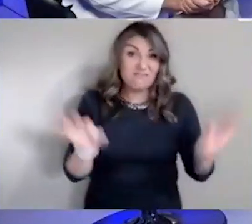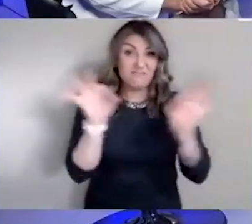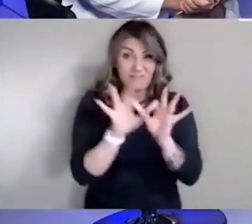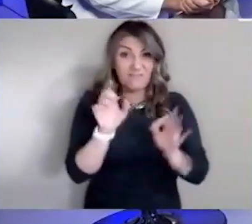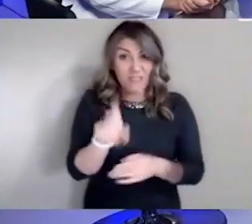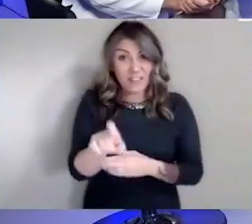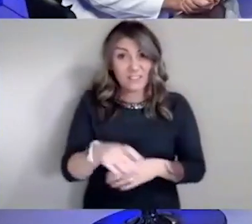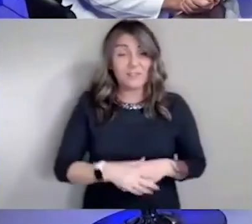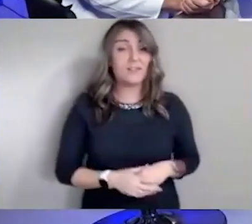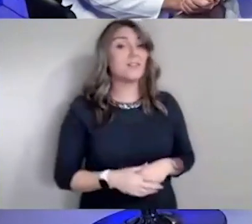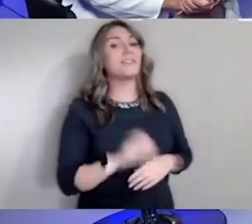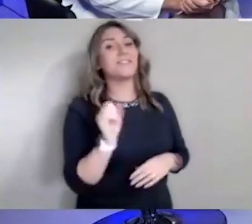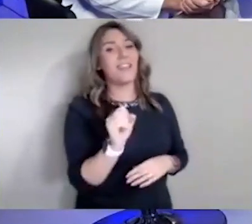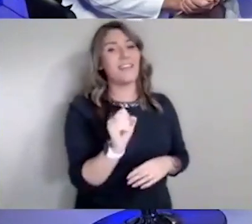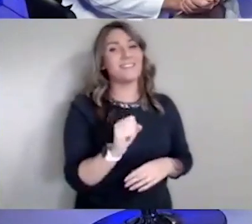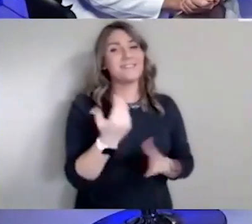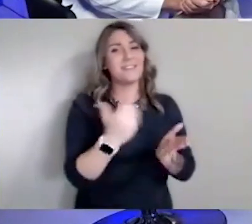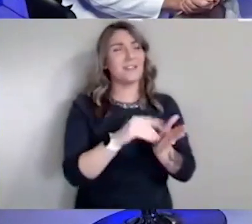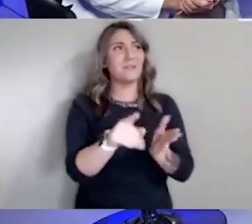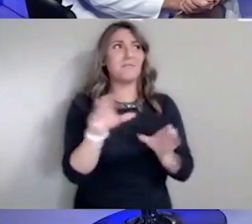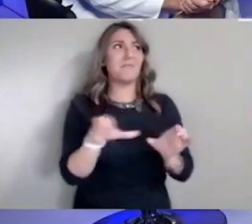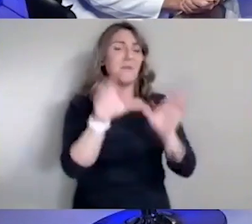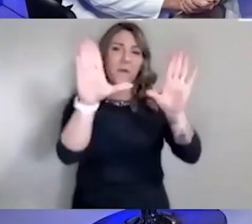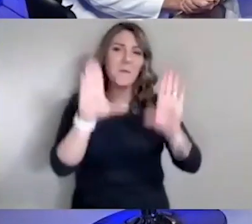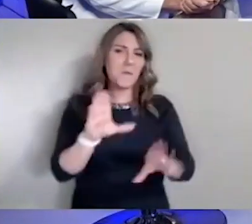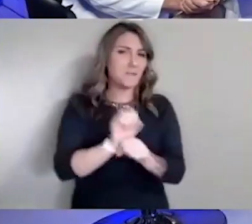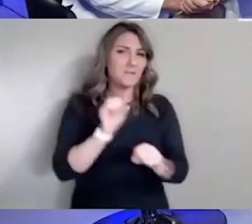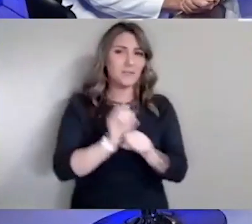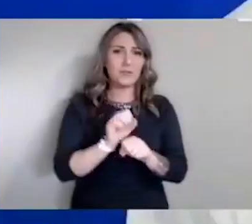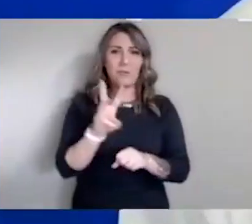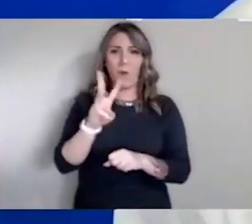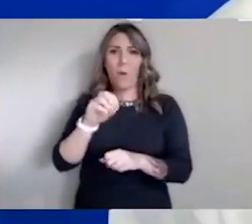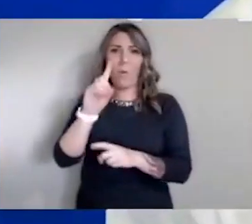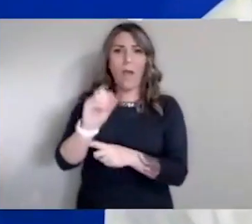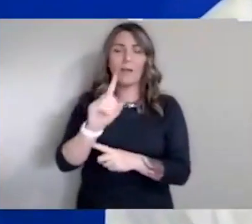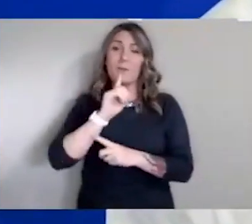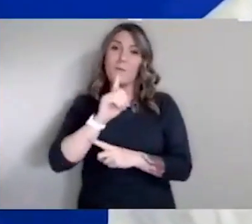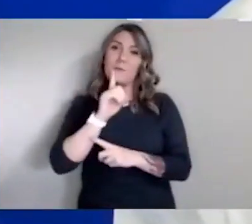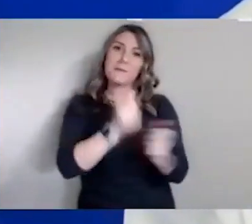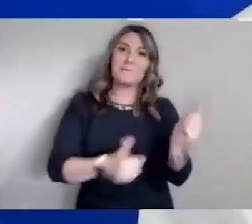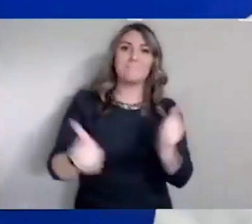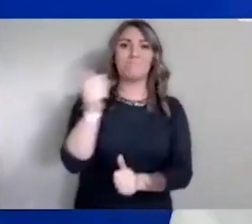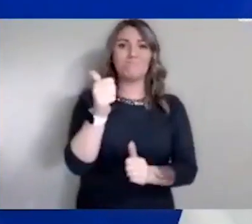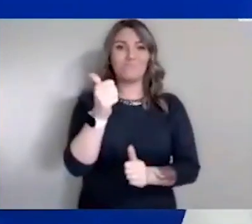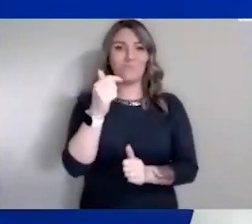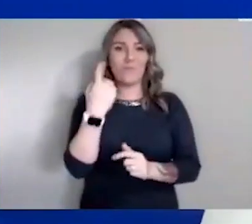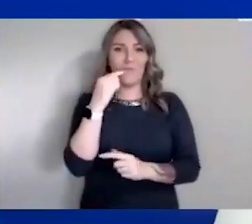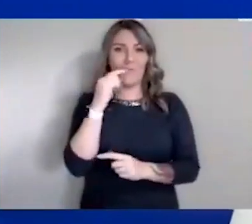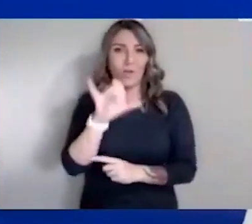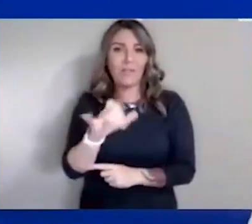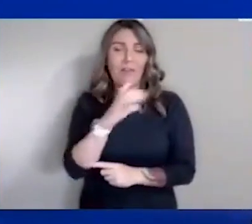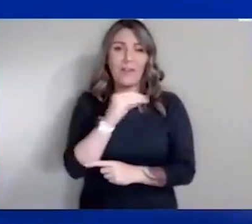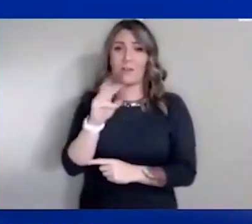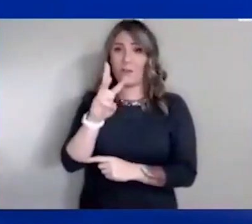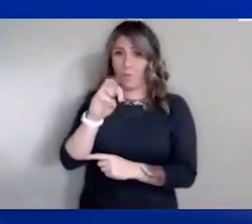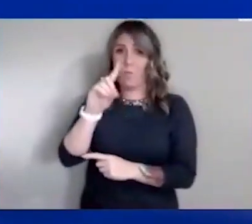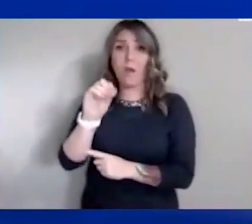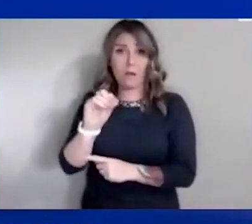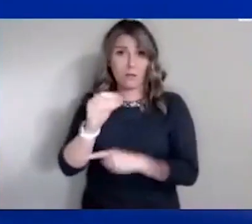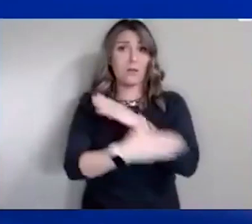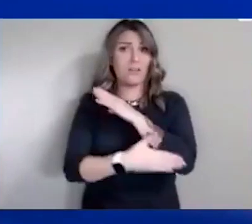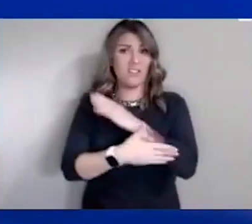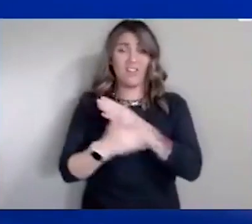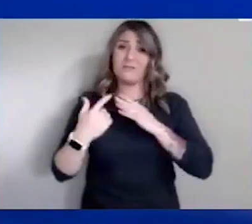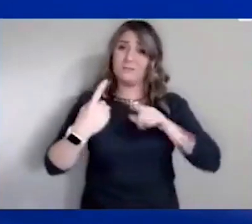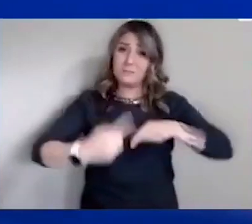have, and I think, again, you guys have done a great job, and I think Wyandotte County has been the beneficiary of that, because if you look, I mean, certainly Wyandotte County had the battle with COVID-19,